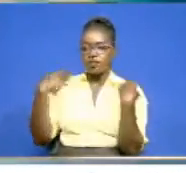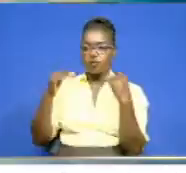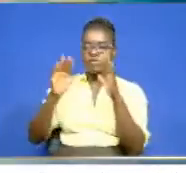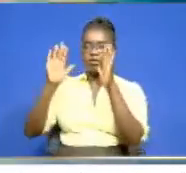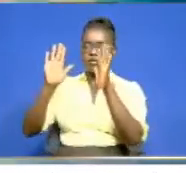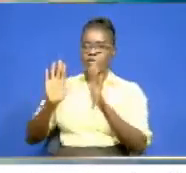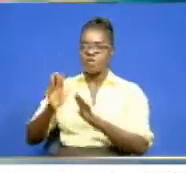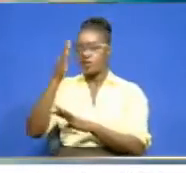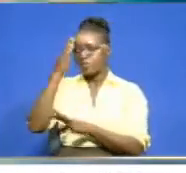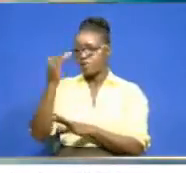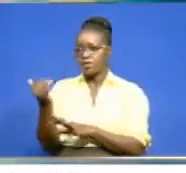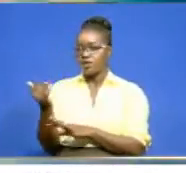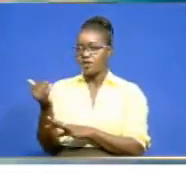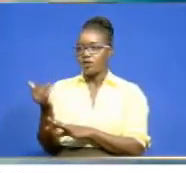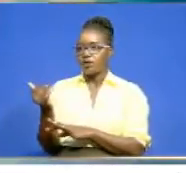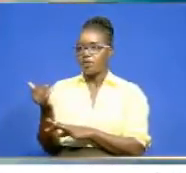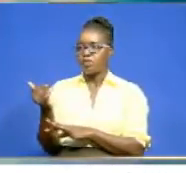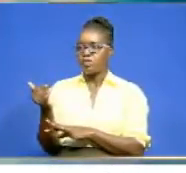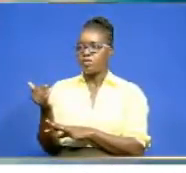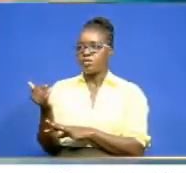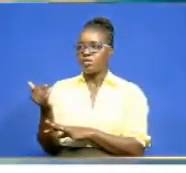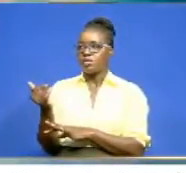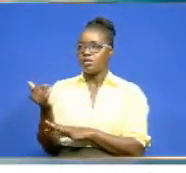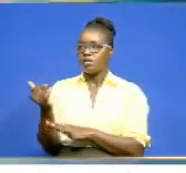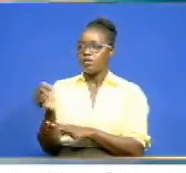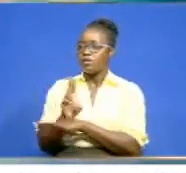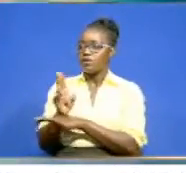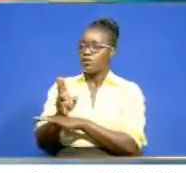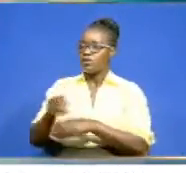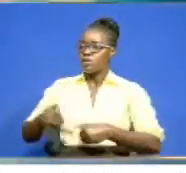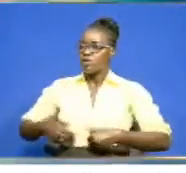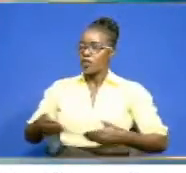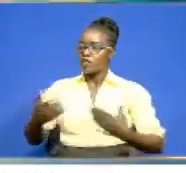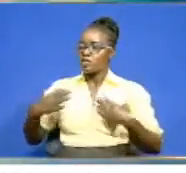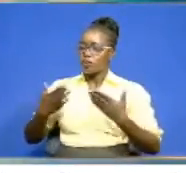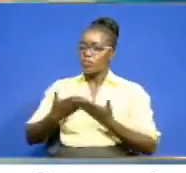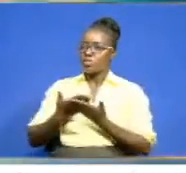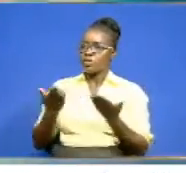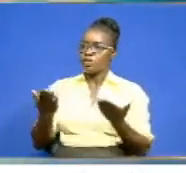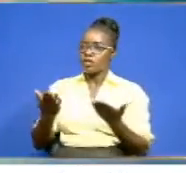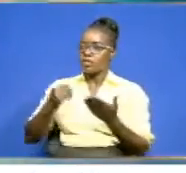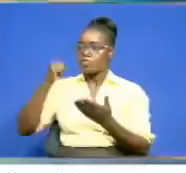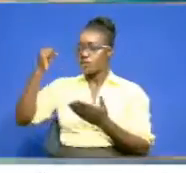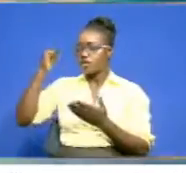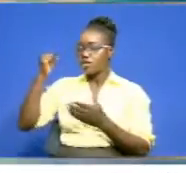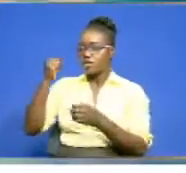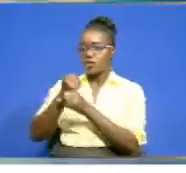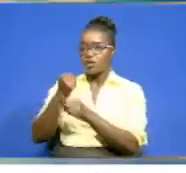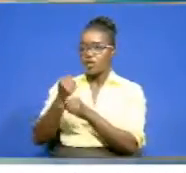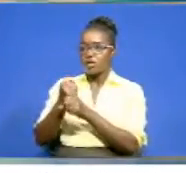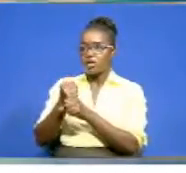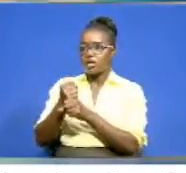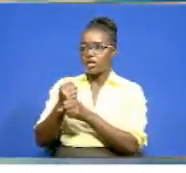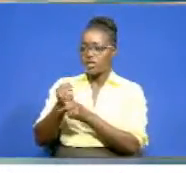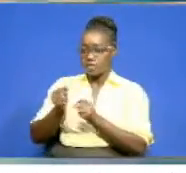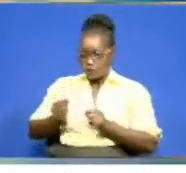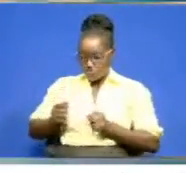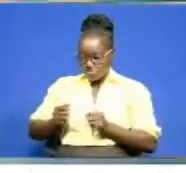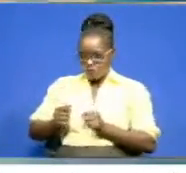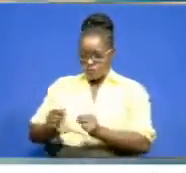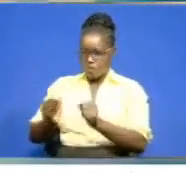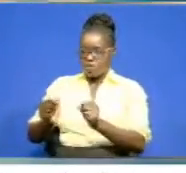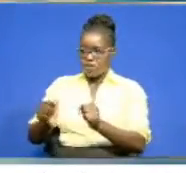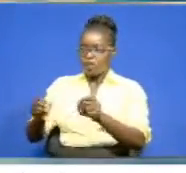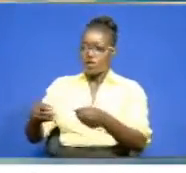of saying, using these young people, as the politicians do, giving them wheelbarrows and the